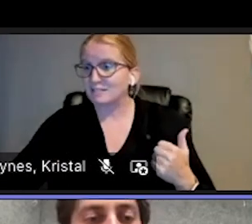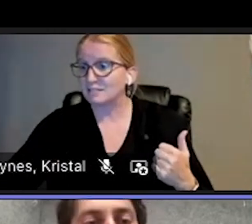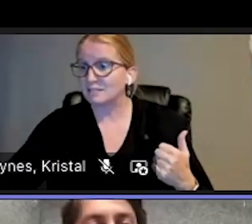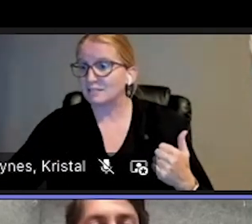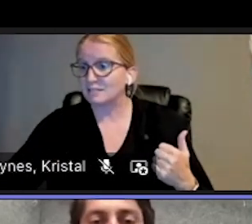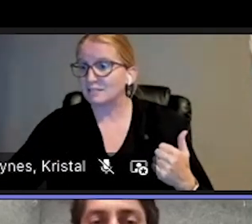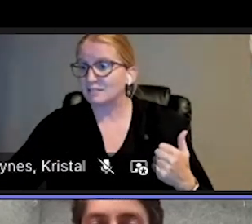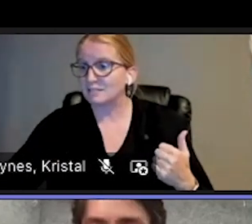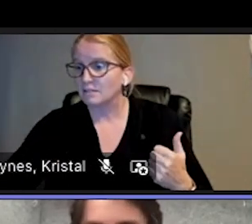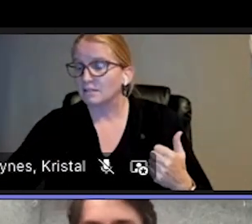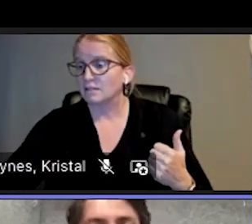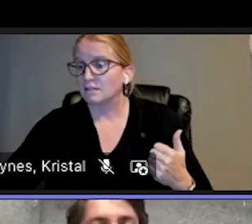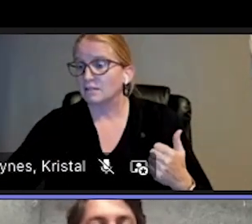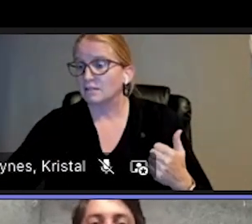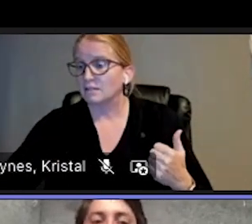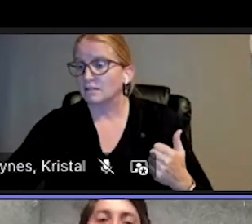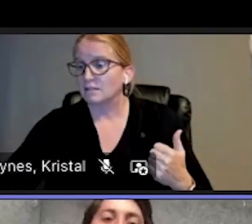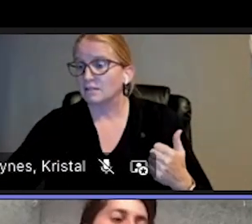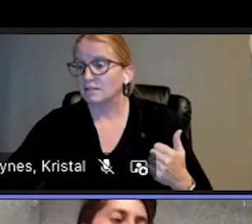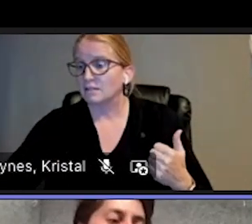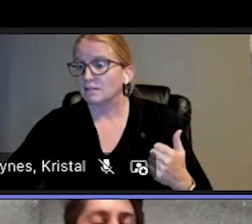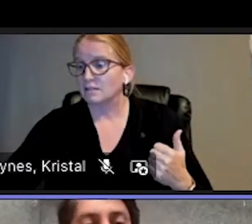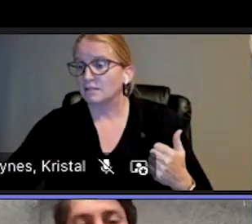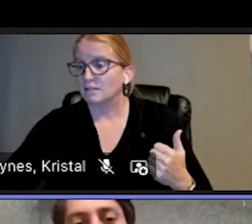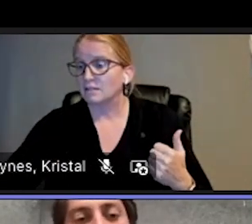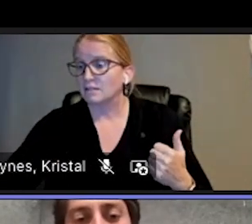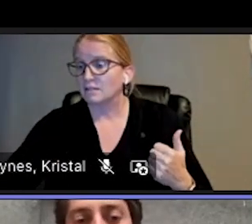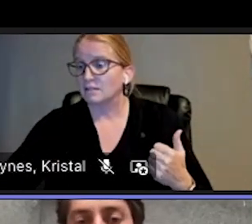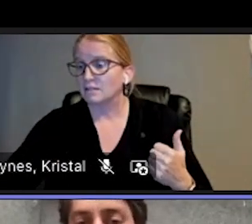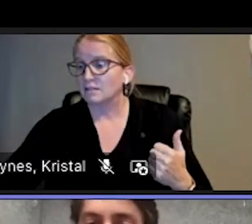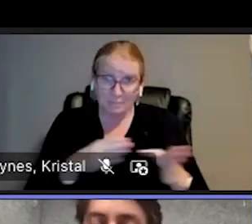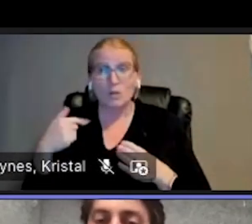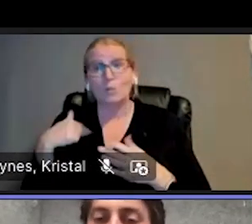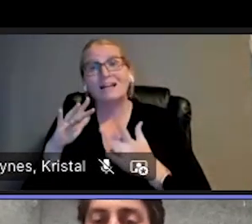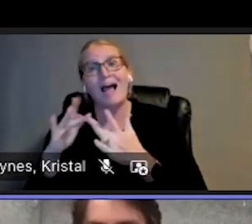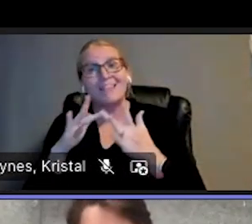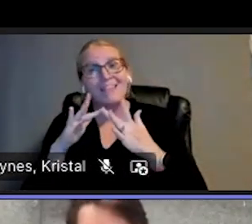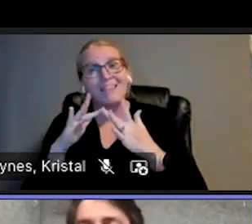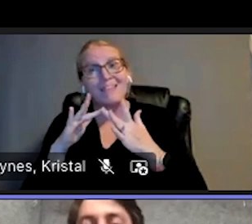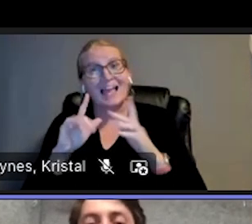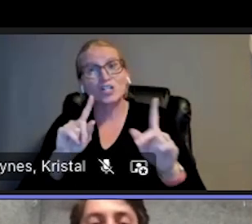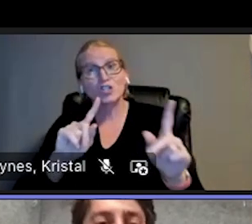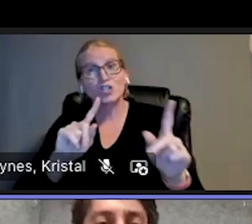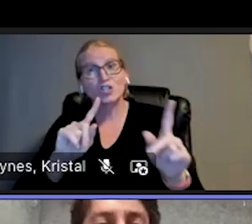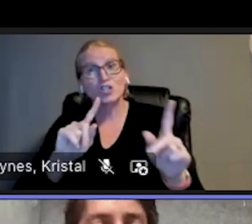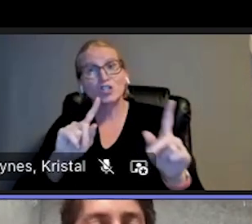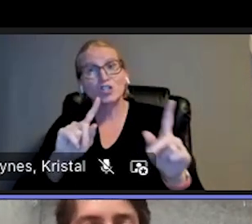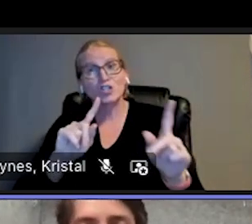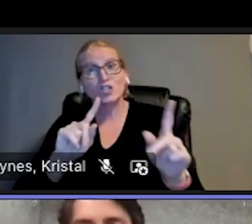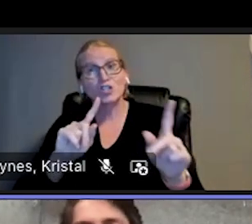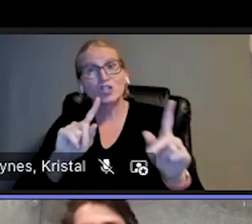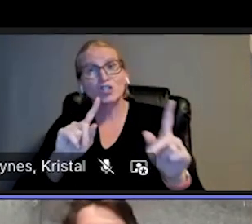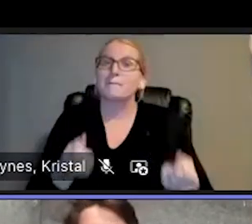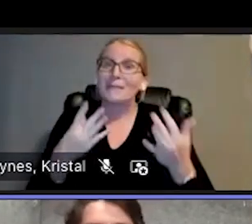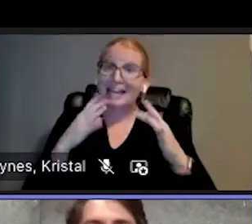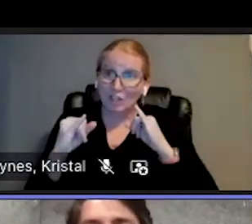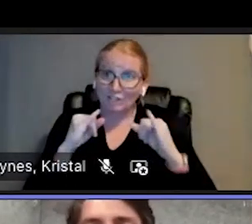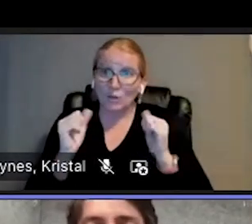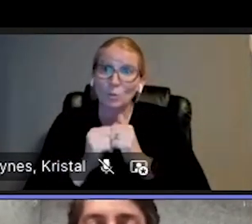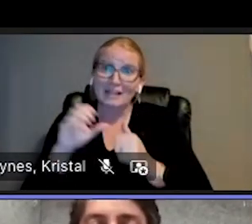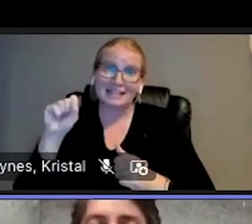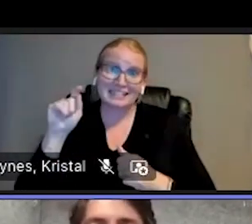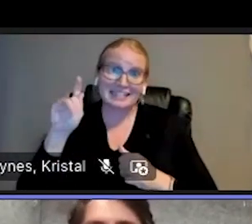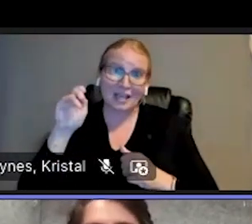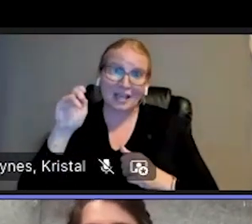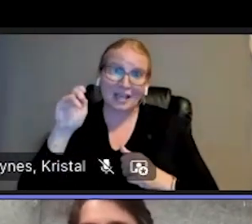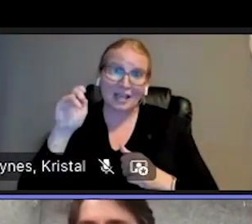sectors. We did many, many interviews with stakeholders from the public and private sector, a nonprofit sector. We did a